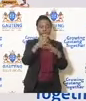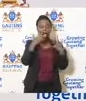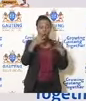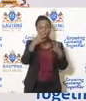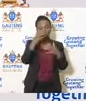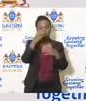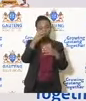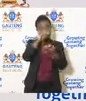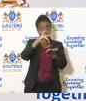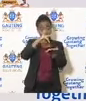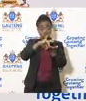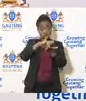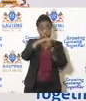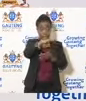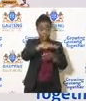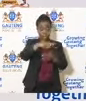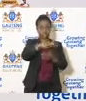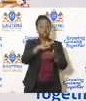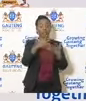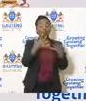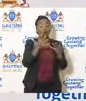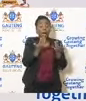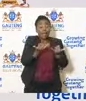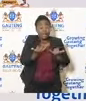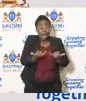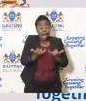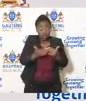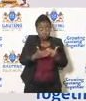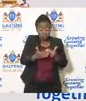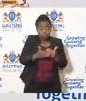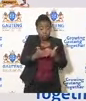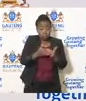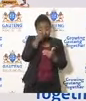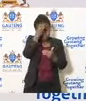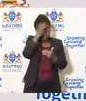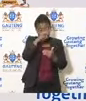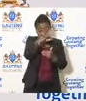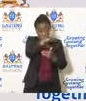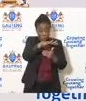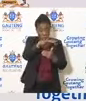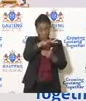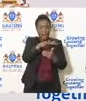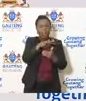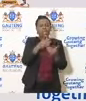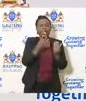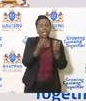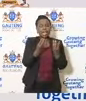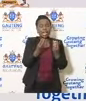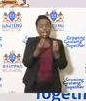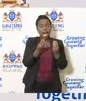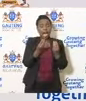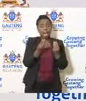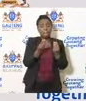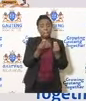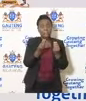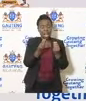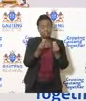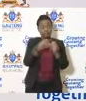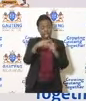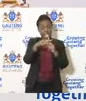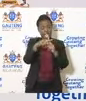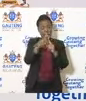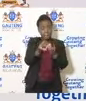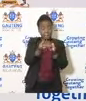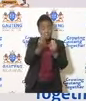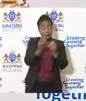So in Tshwane, at the moment, the number of cases that are preoccupying us